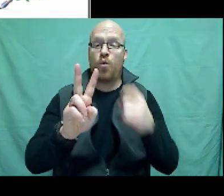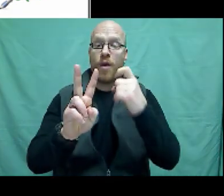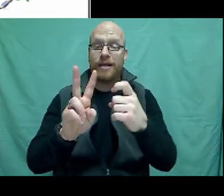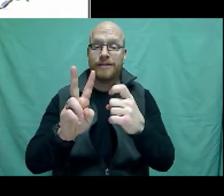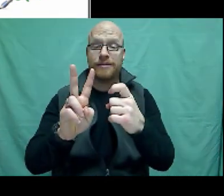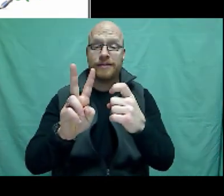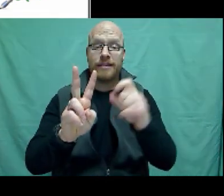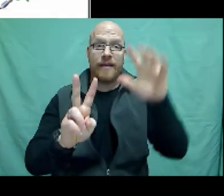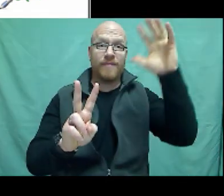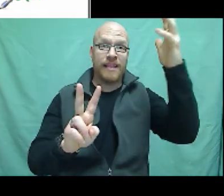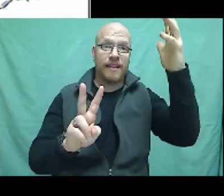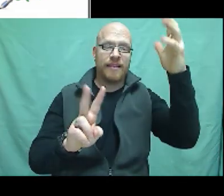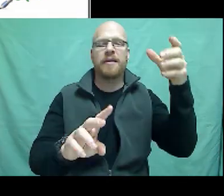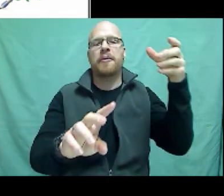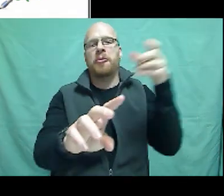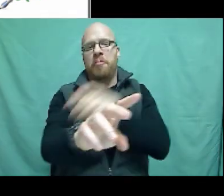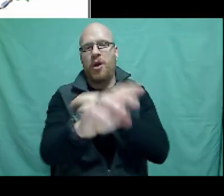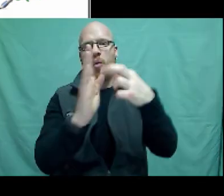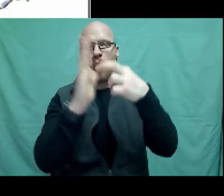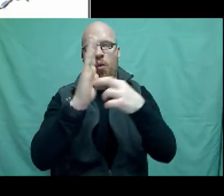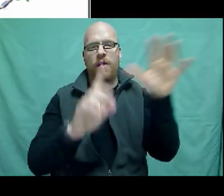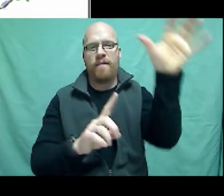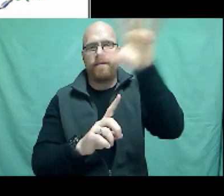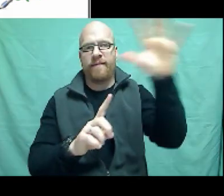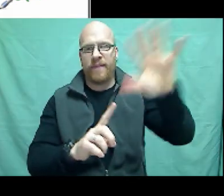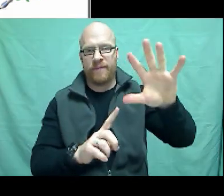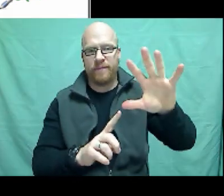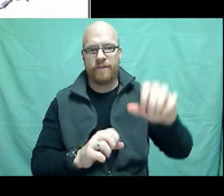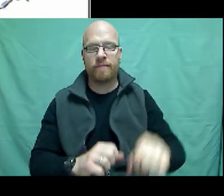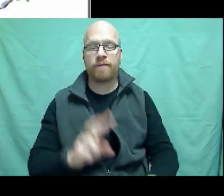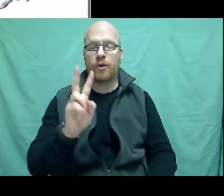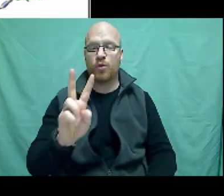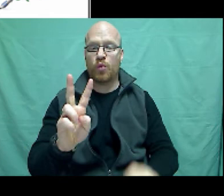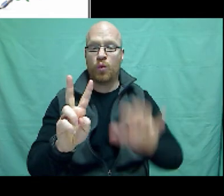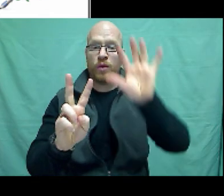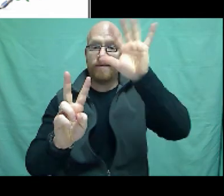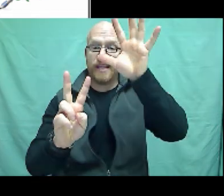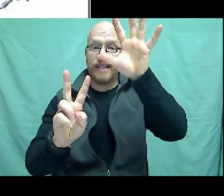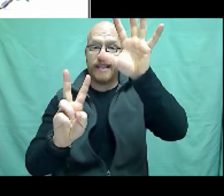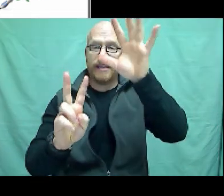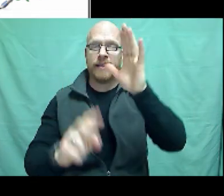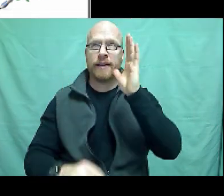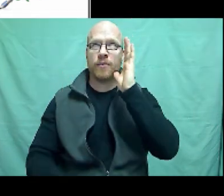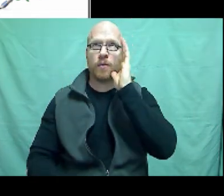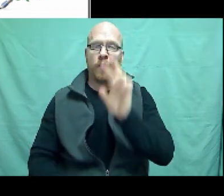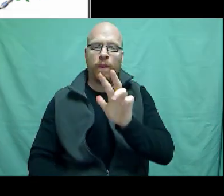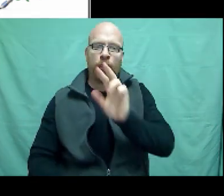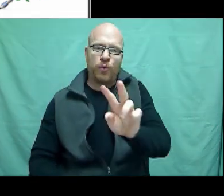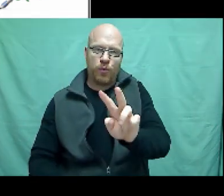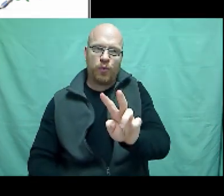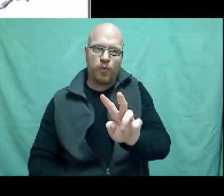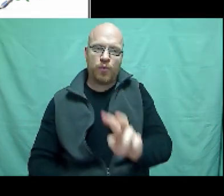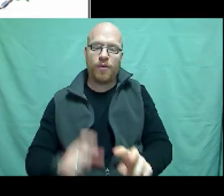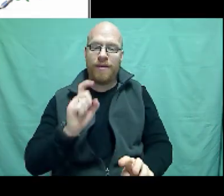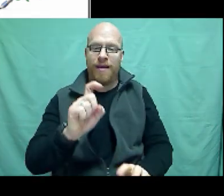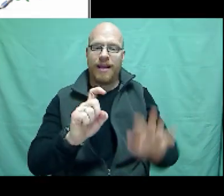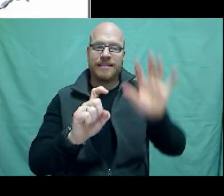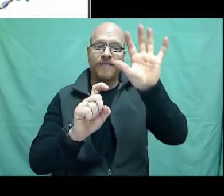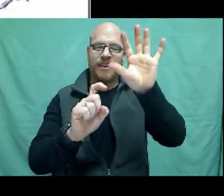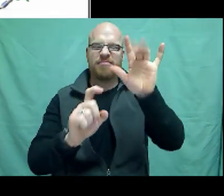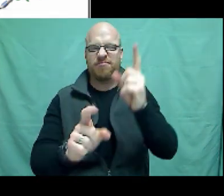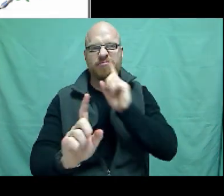So now we have 2x raised to the fifth power. So we use the product rule,